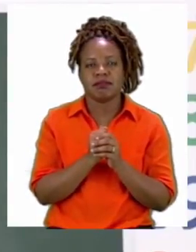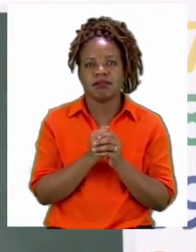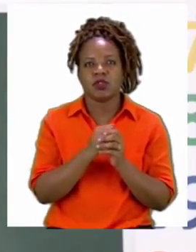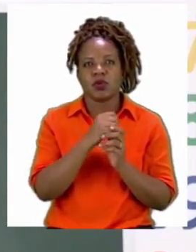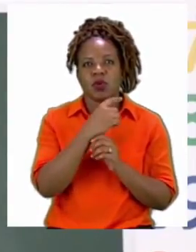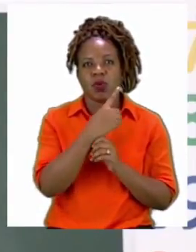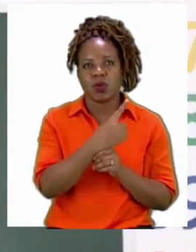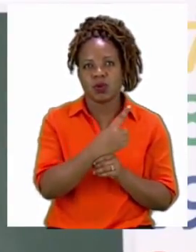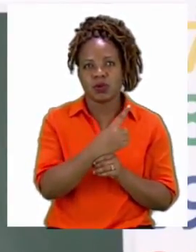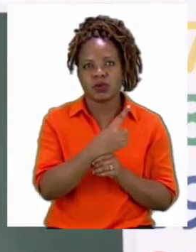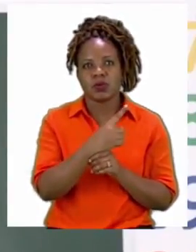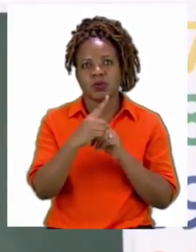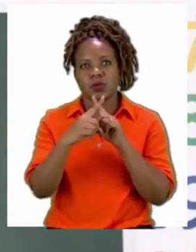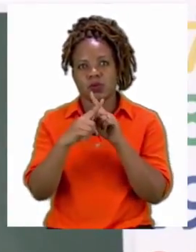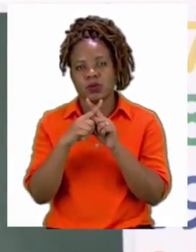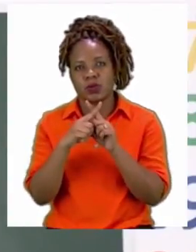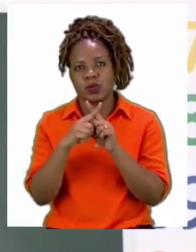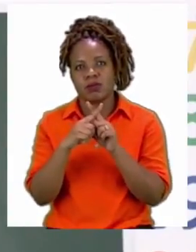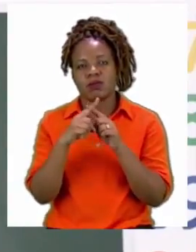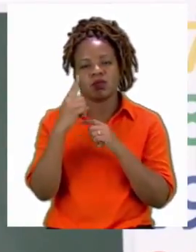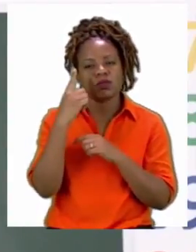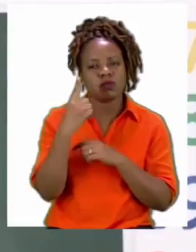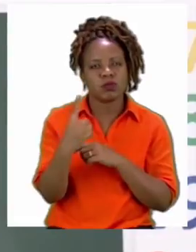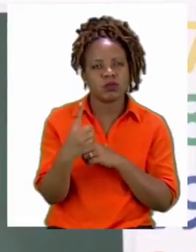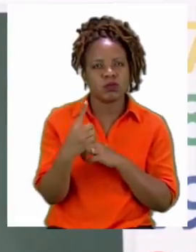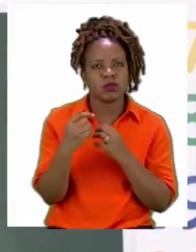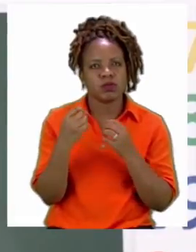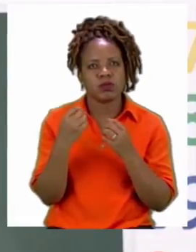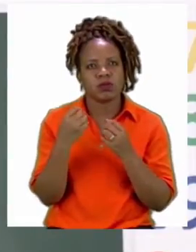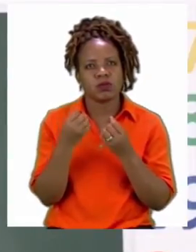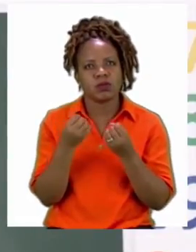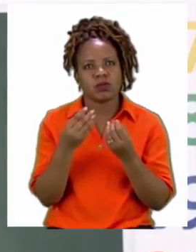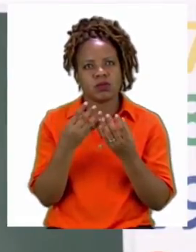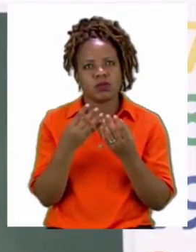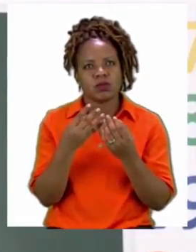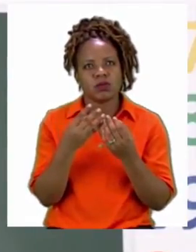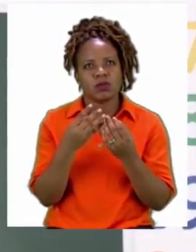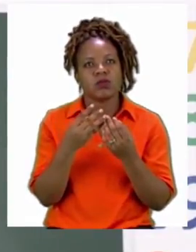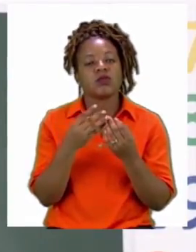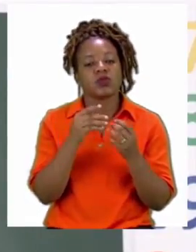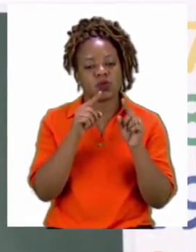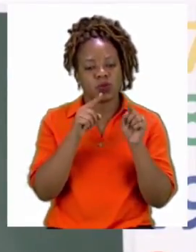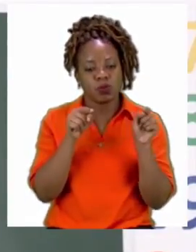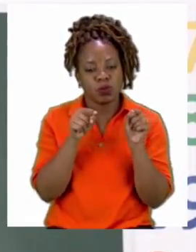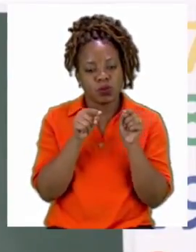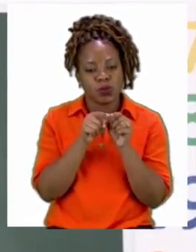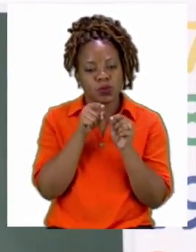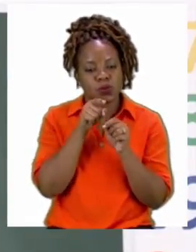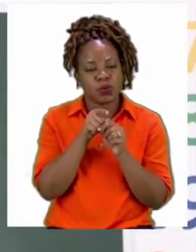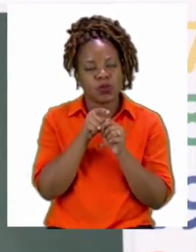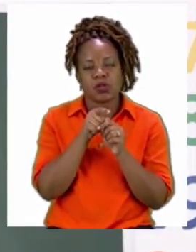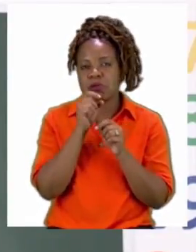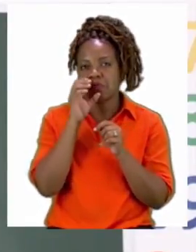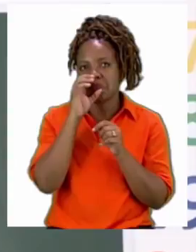1 times 1. Then our answer we put in the missing